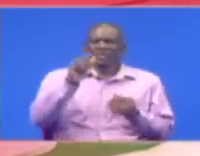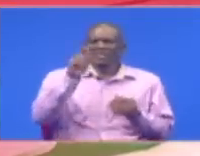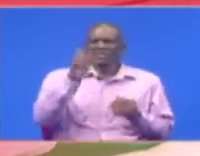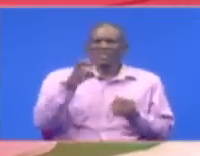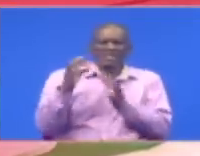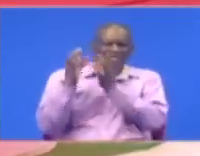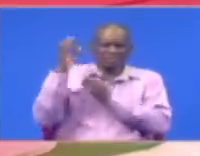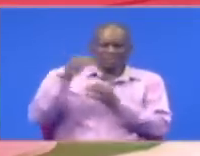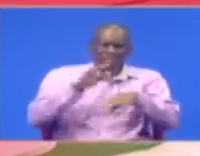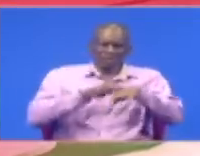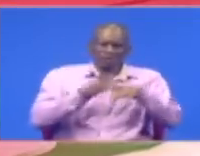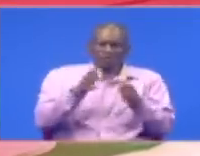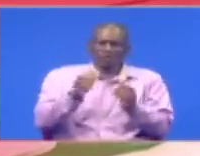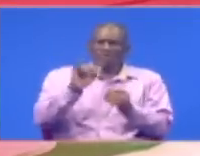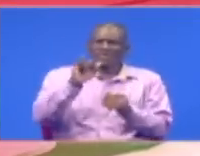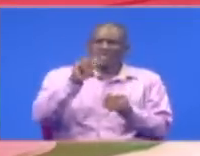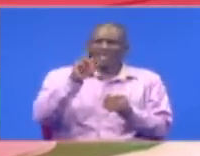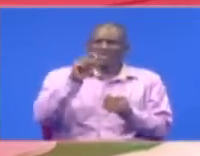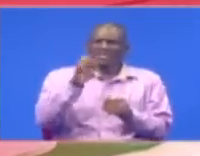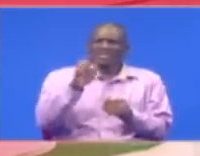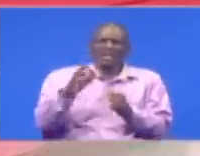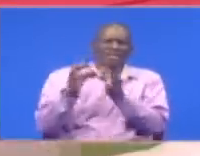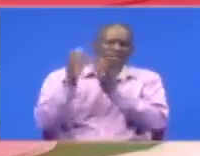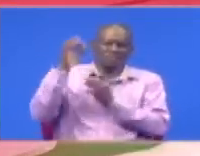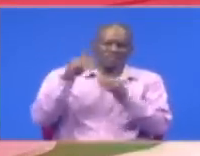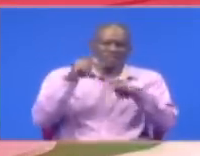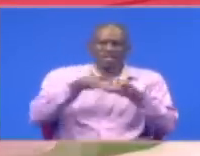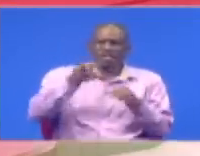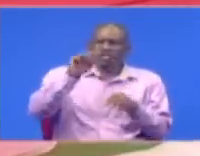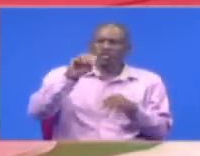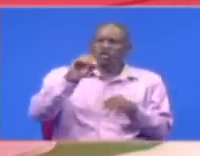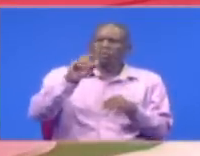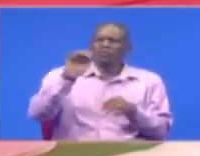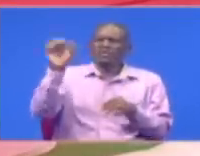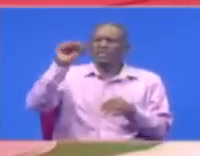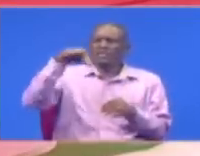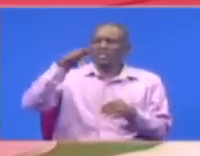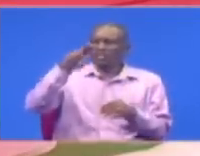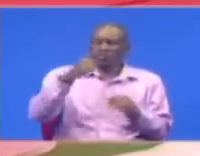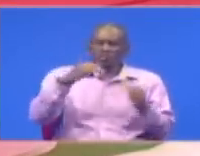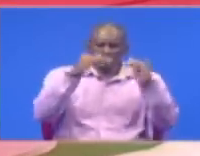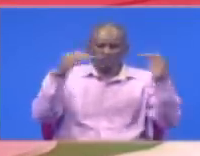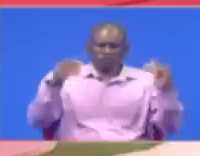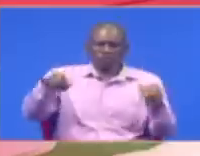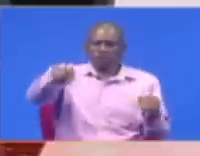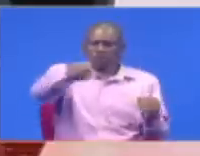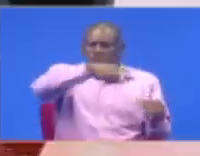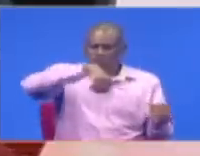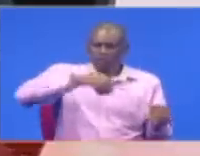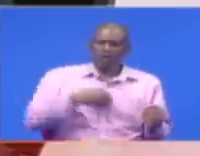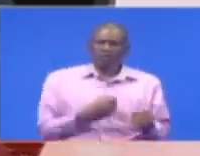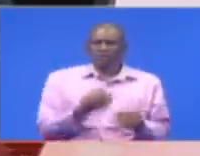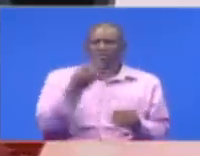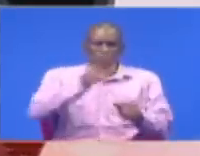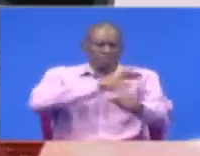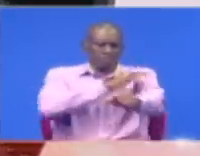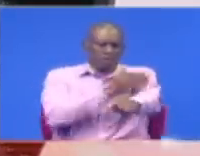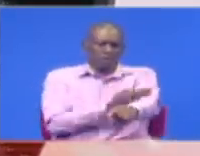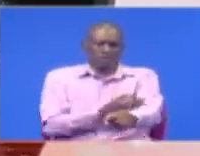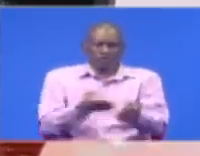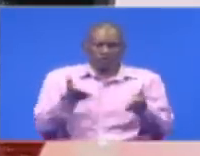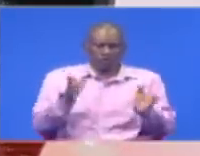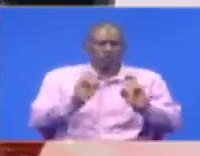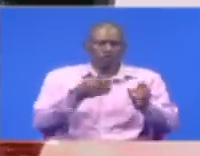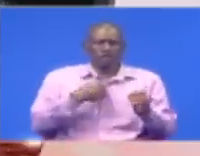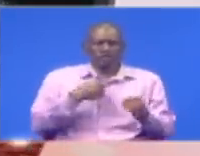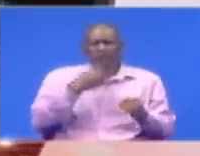Interdependence, the beauty with interdependence, therefore, even at Montesquieu level, you have the three powers for lack of a